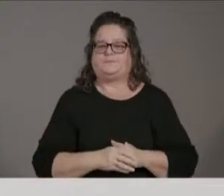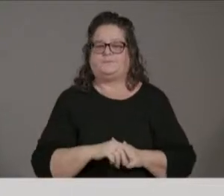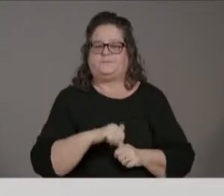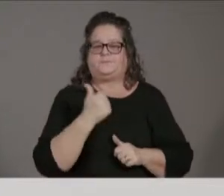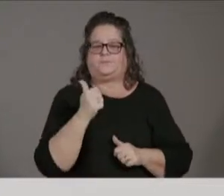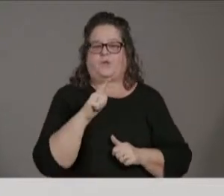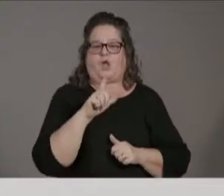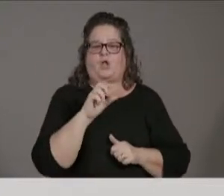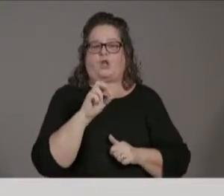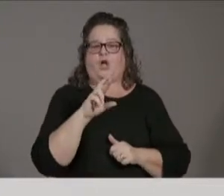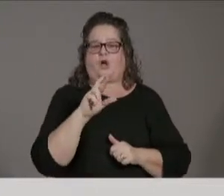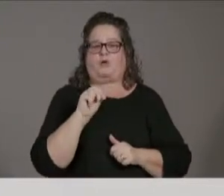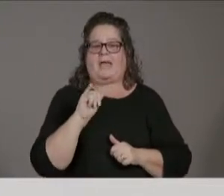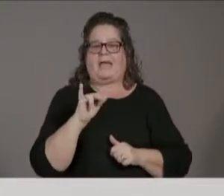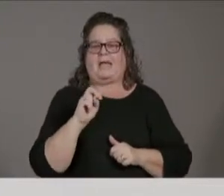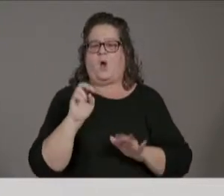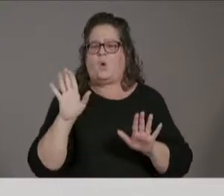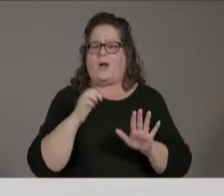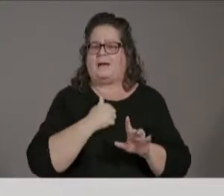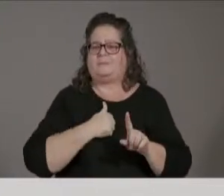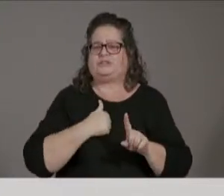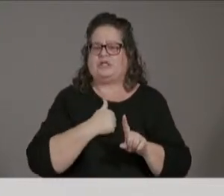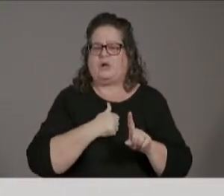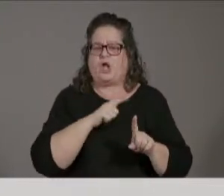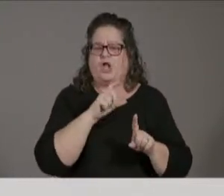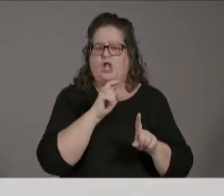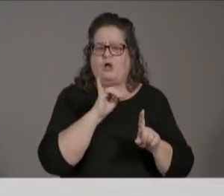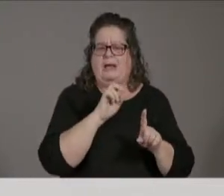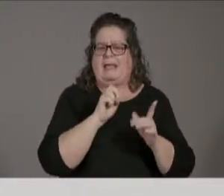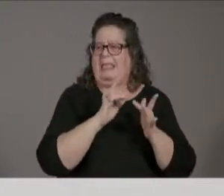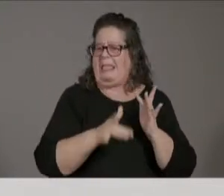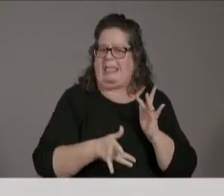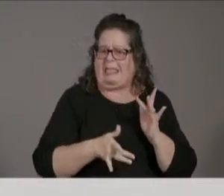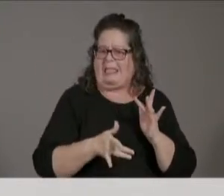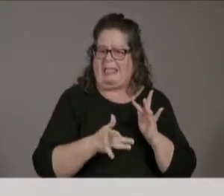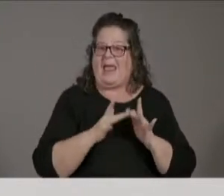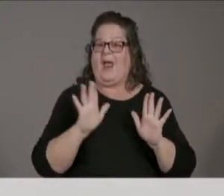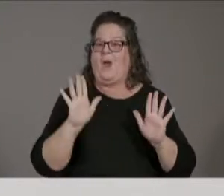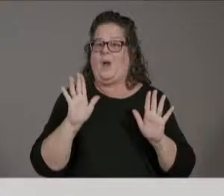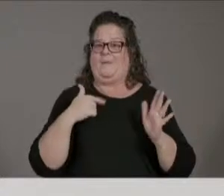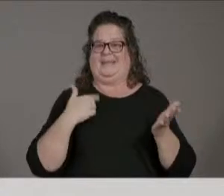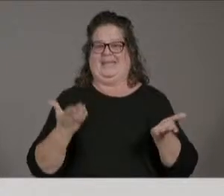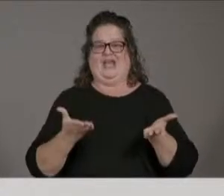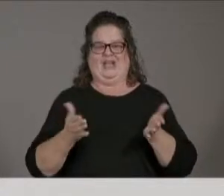Hello. Oh, sorry, Lorraine. Hang on. Oh, hold on. Oh, you got it. Okay. Oh, there you are. Set.